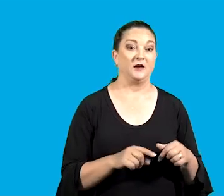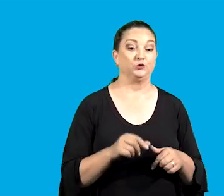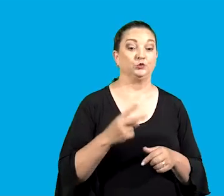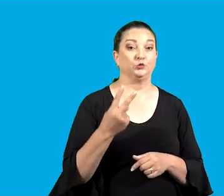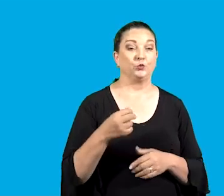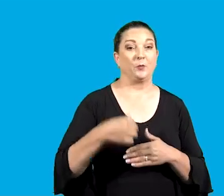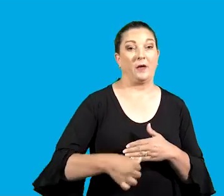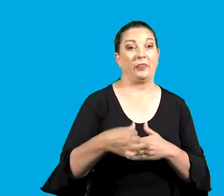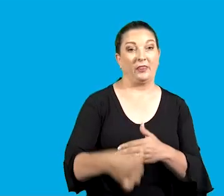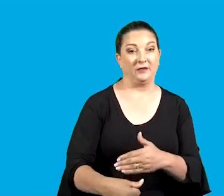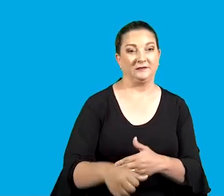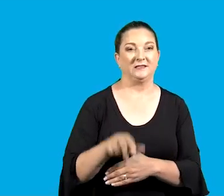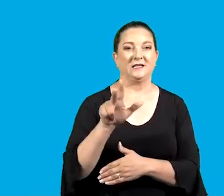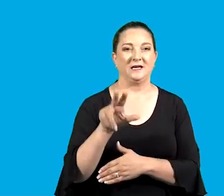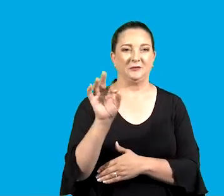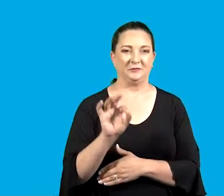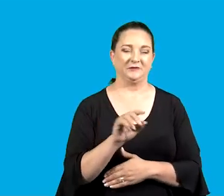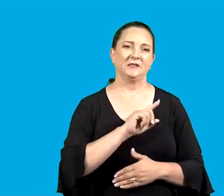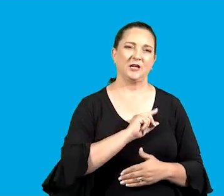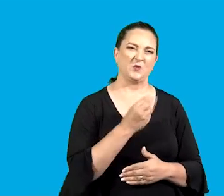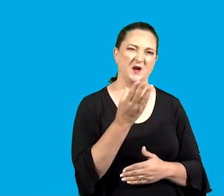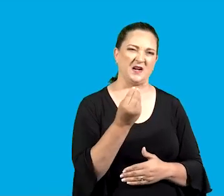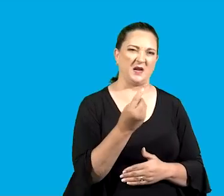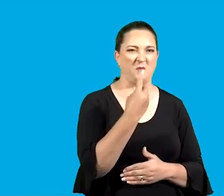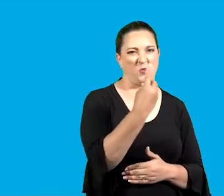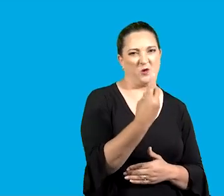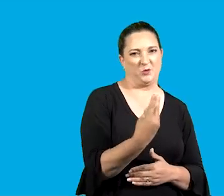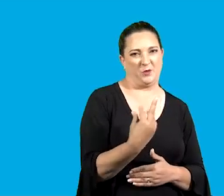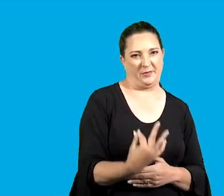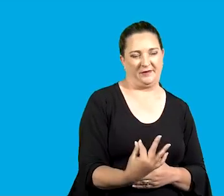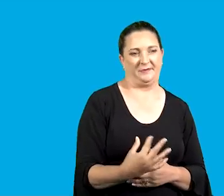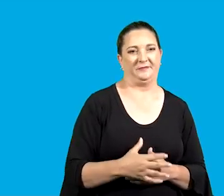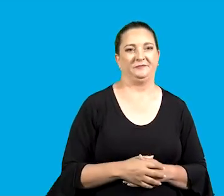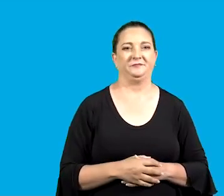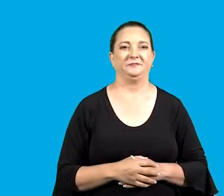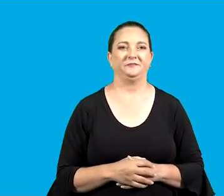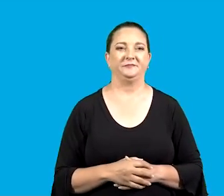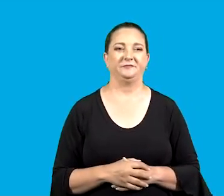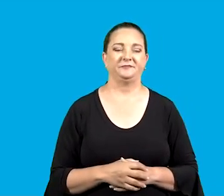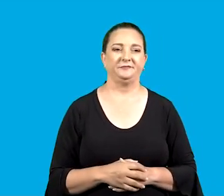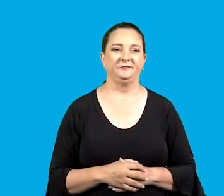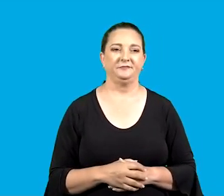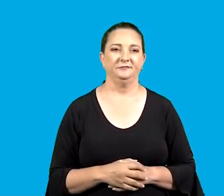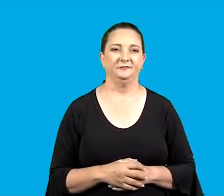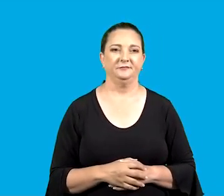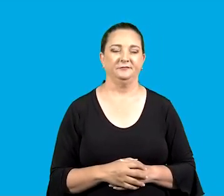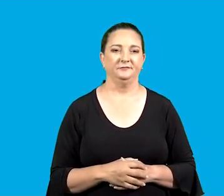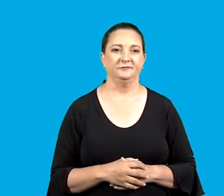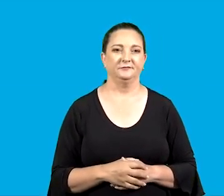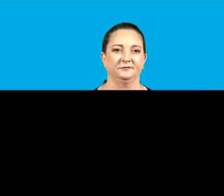month of sale. So I know here it's going to be 1, here it's going to be 2, and here it's going to be 3. So I have 1, 2, and I have